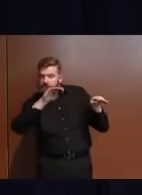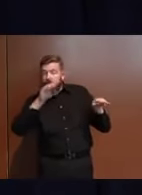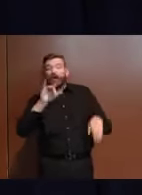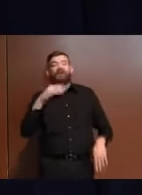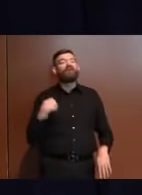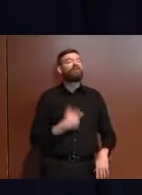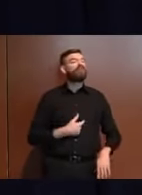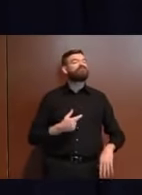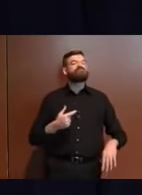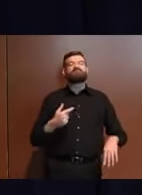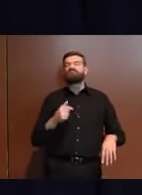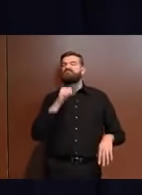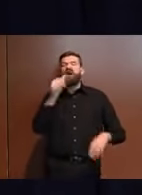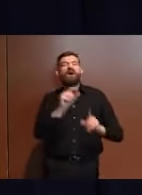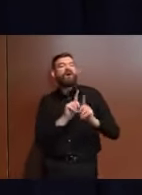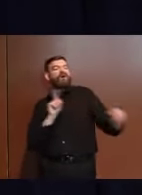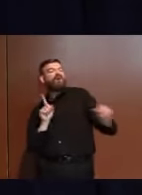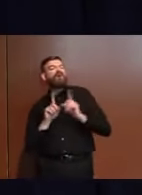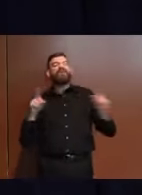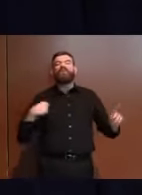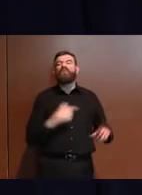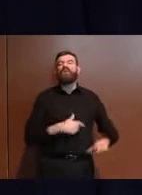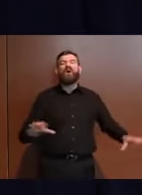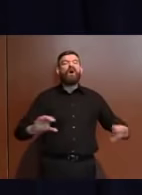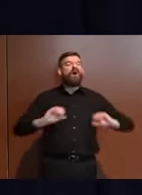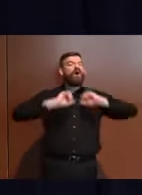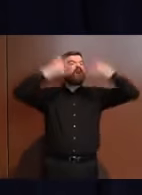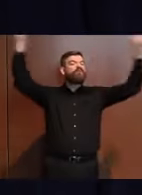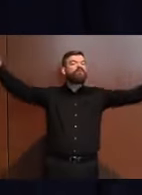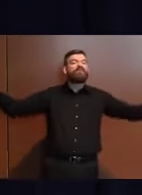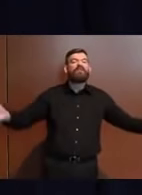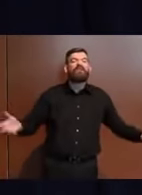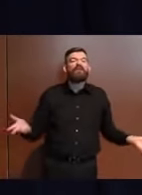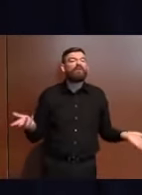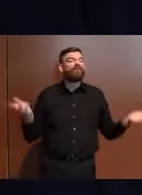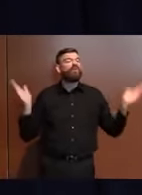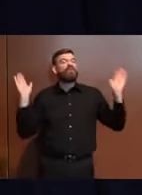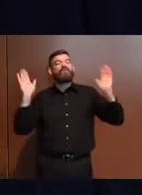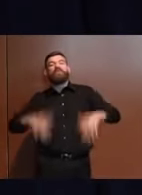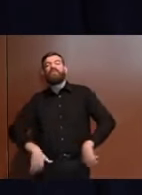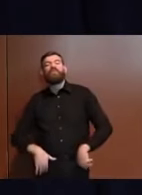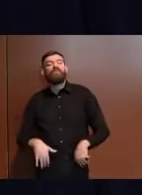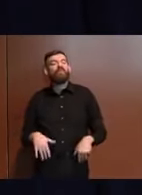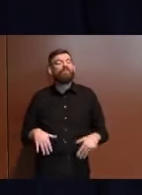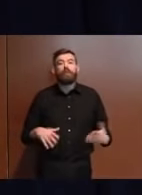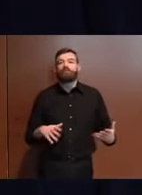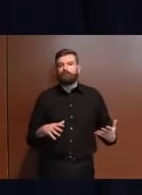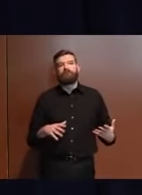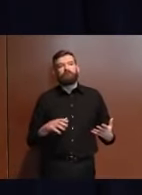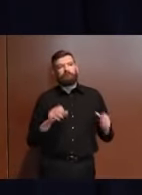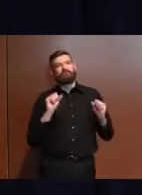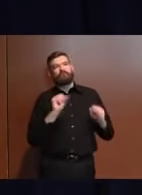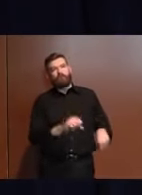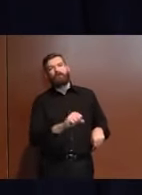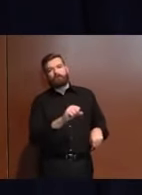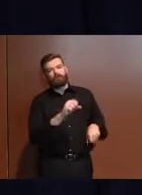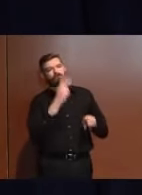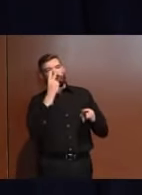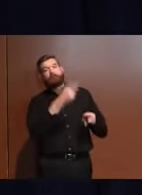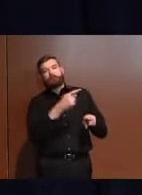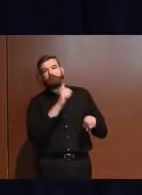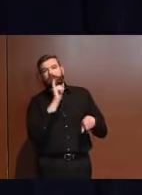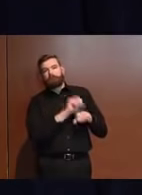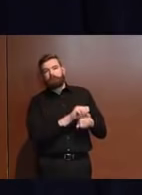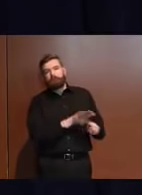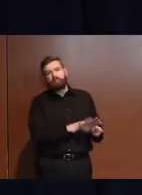taking aggressive social distancing steps the governor has implemented, we can see a real difference in the need for hospital beds and